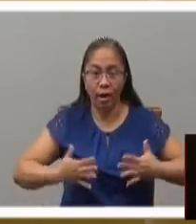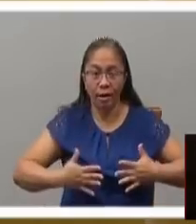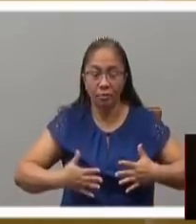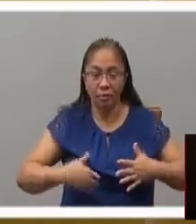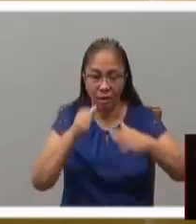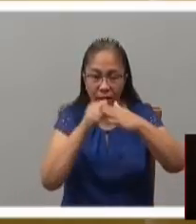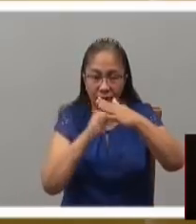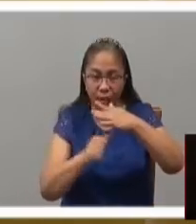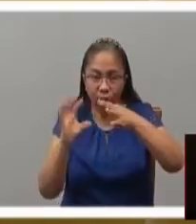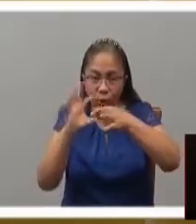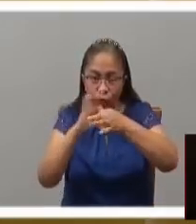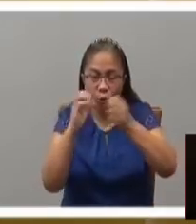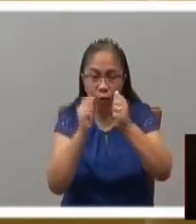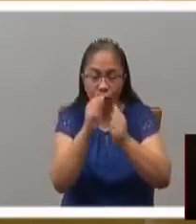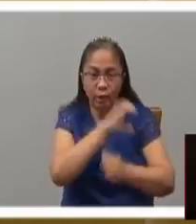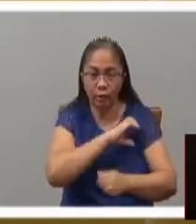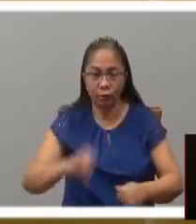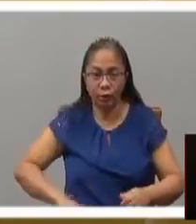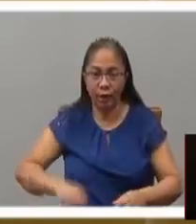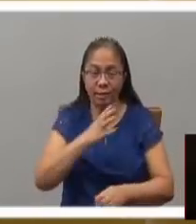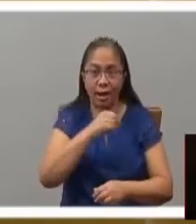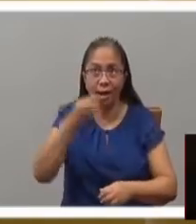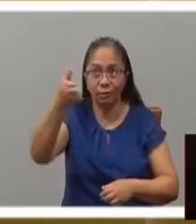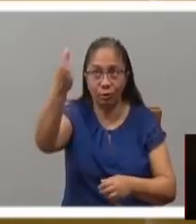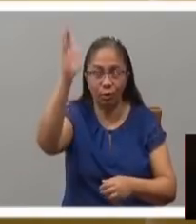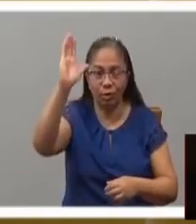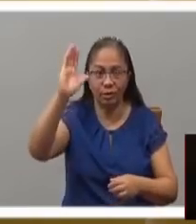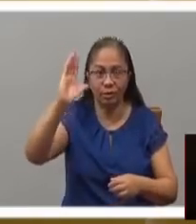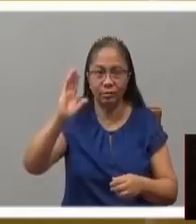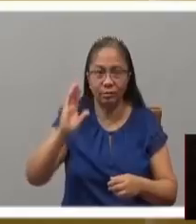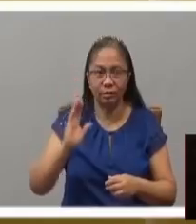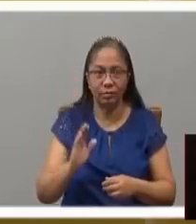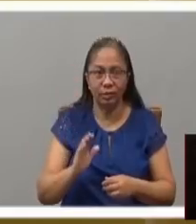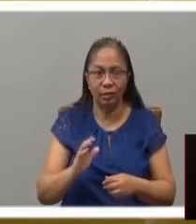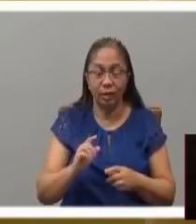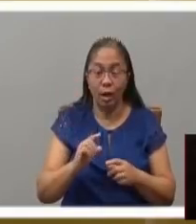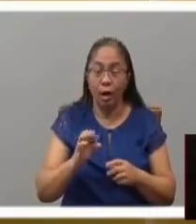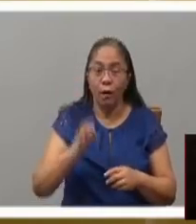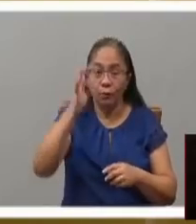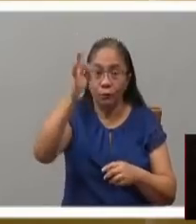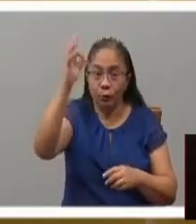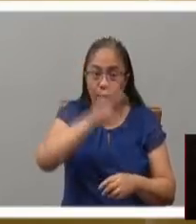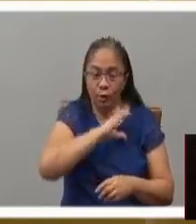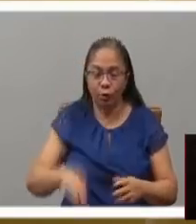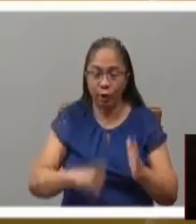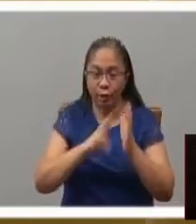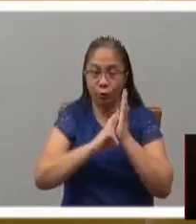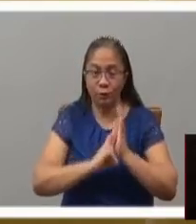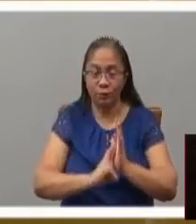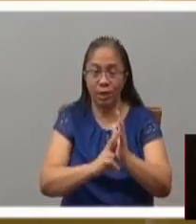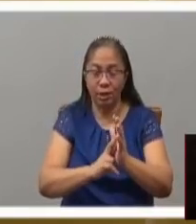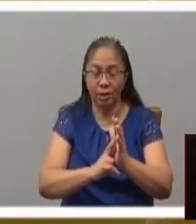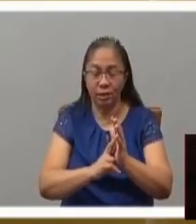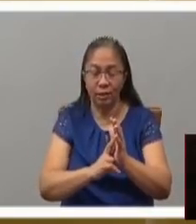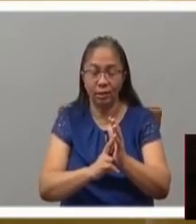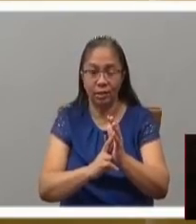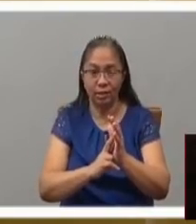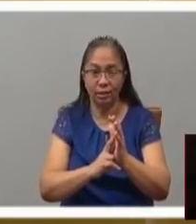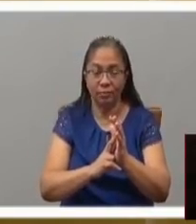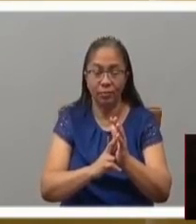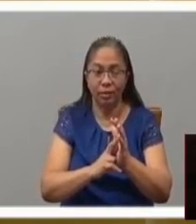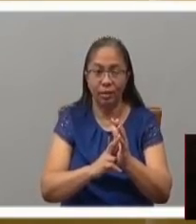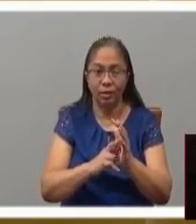is hidden with Christ in God. But when Christ is revealed, and he is your